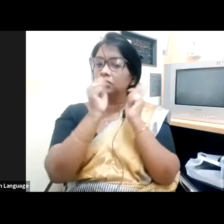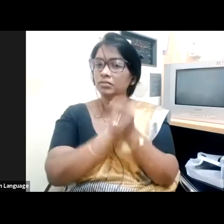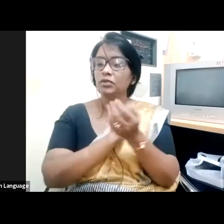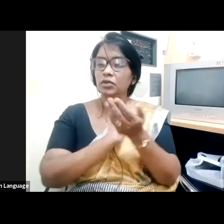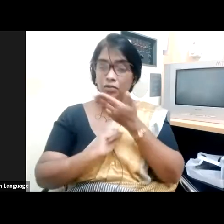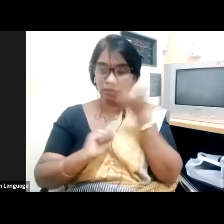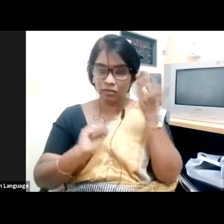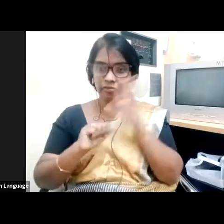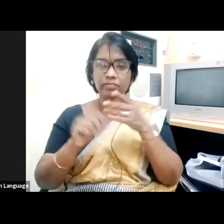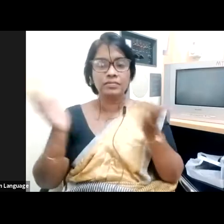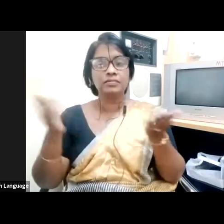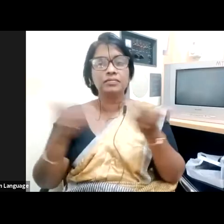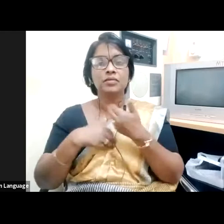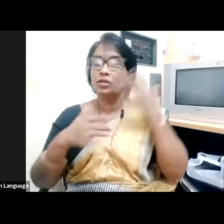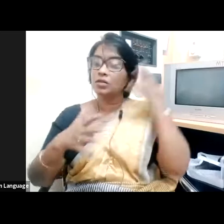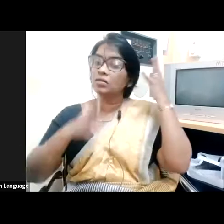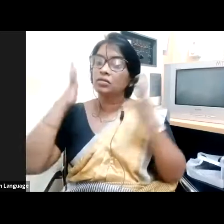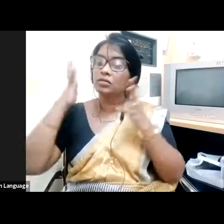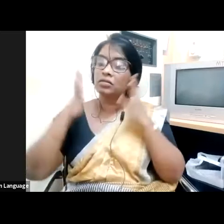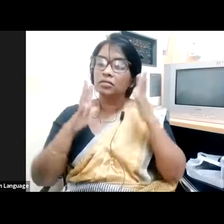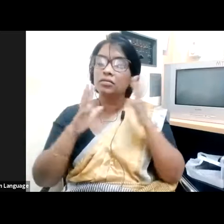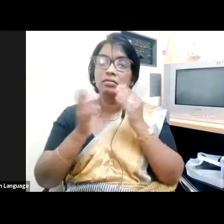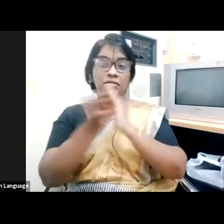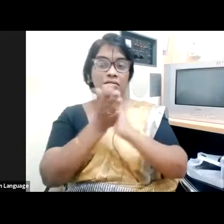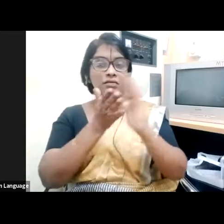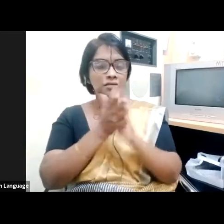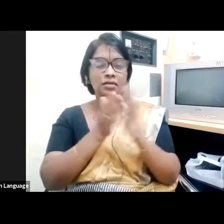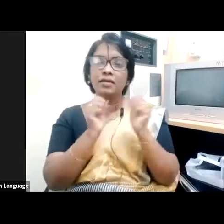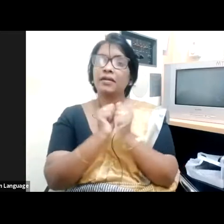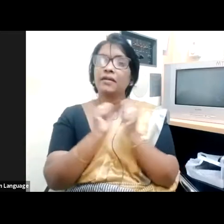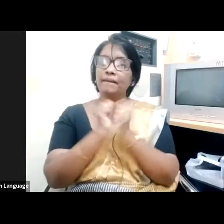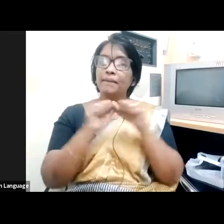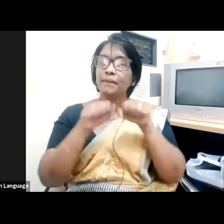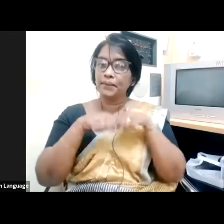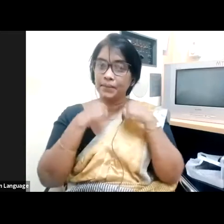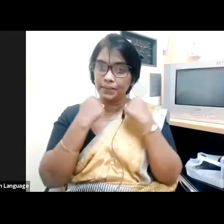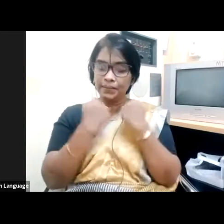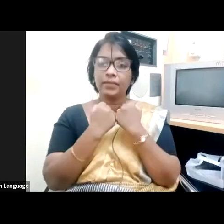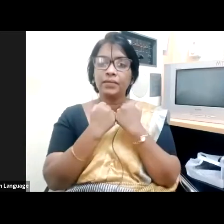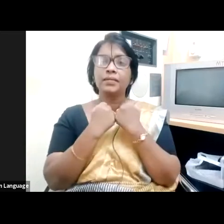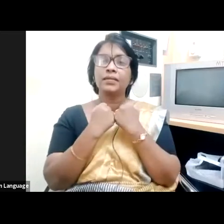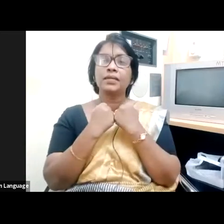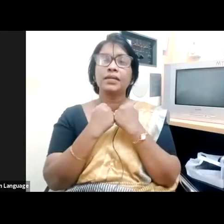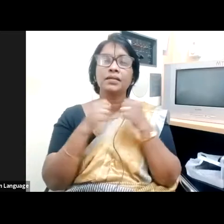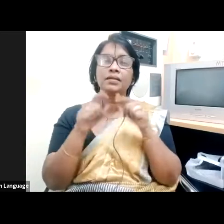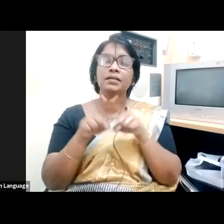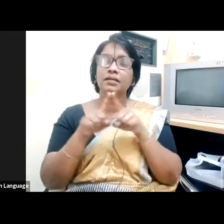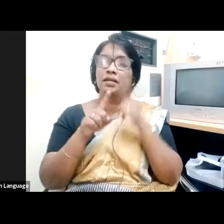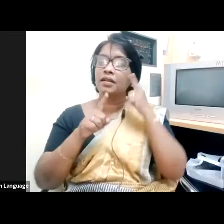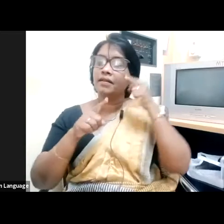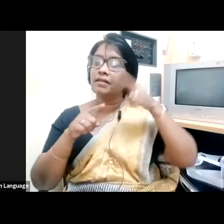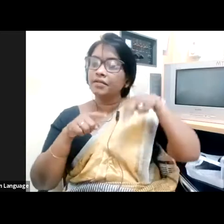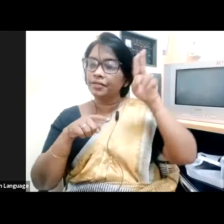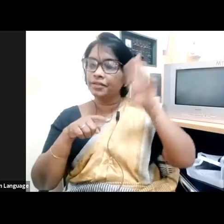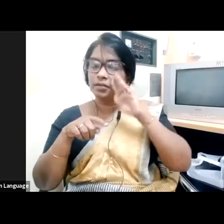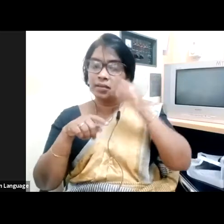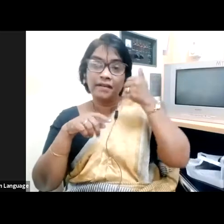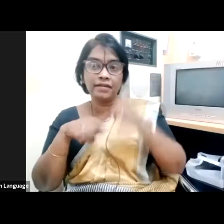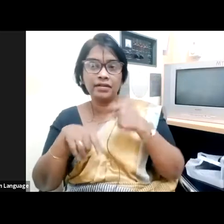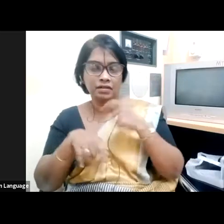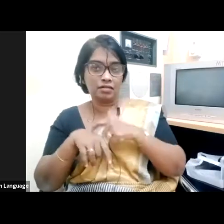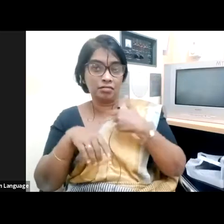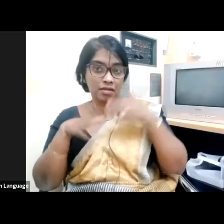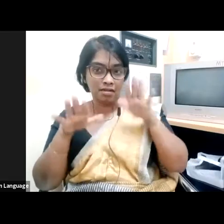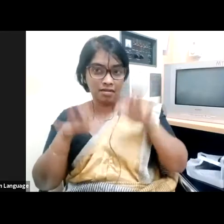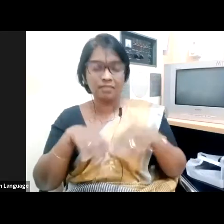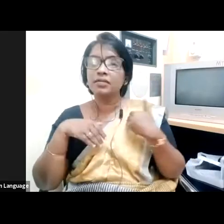logistics company, we believe we sit at a very interesting vantage point, in the sense that we're very aware